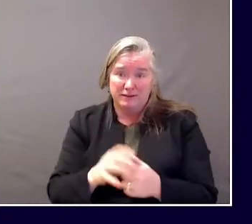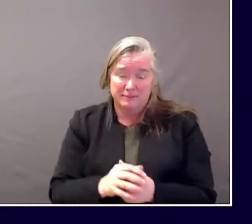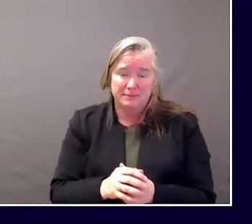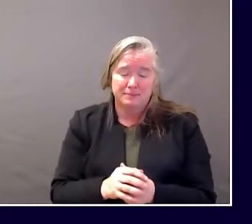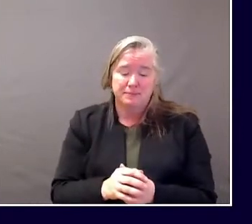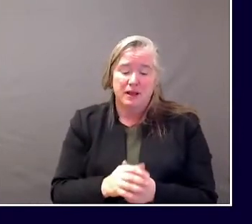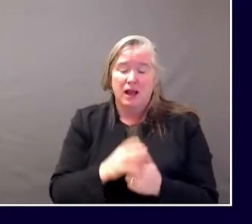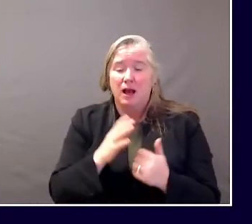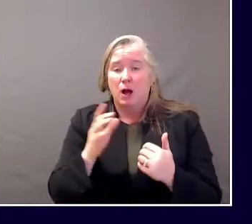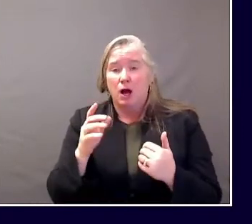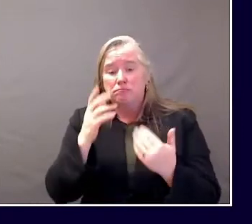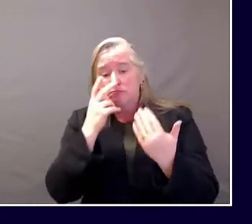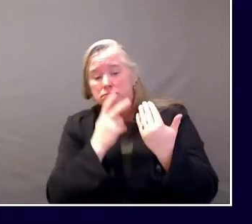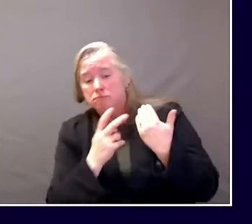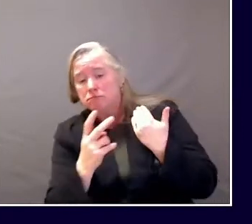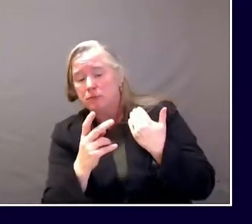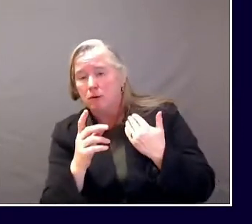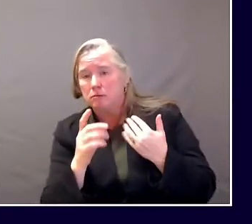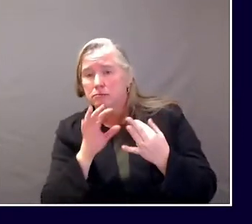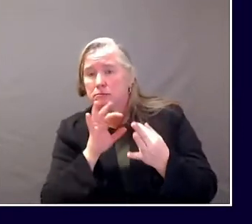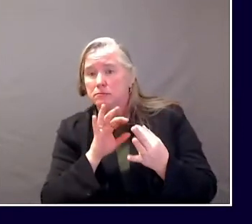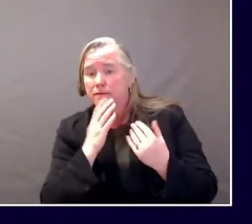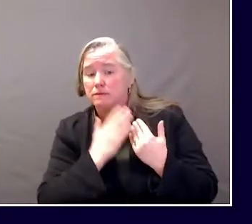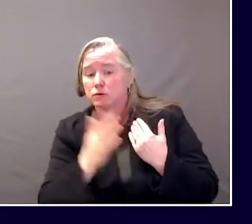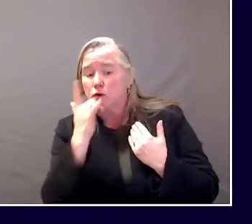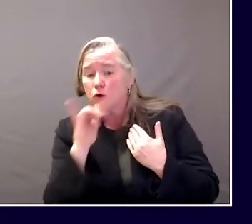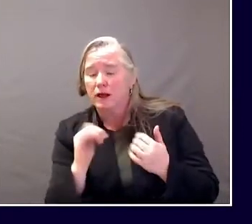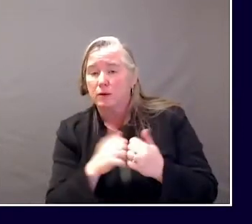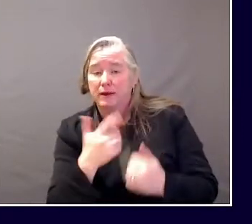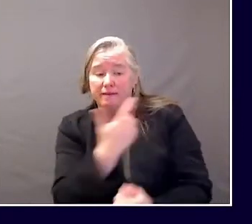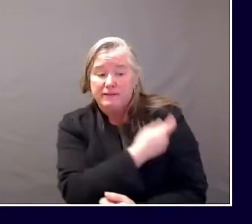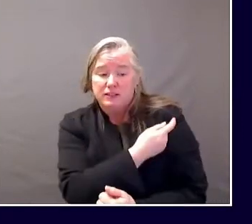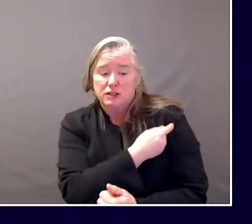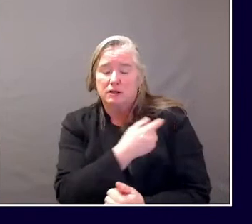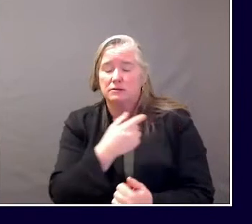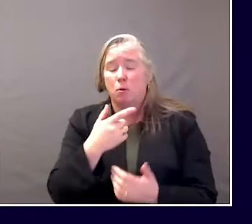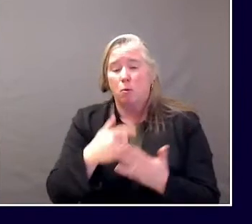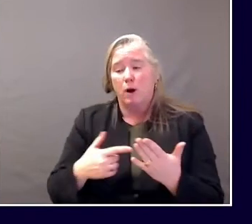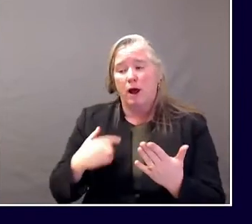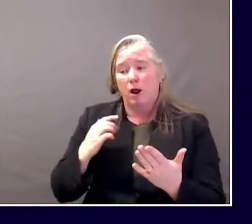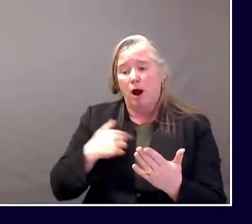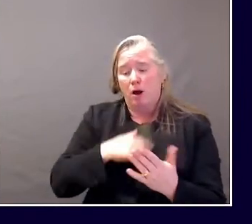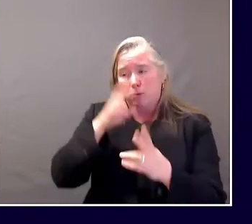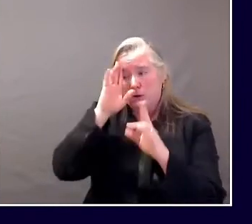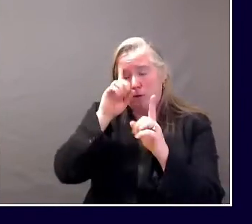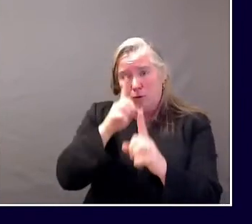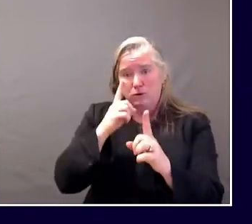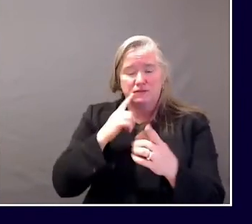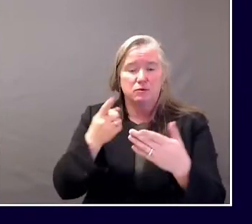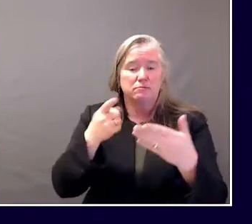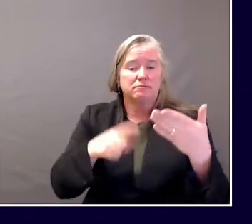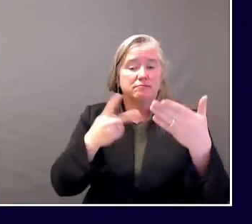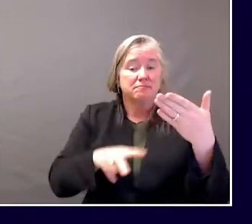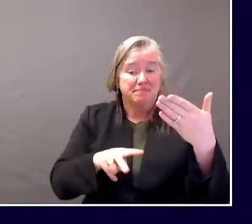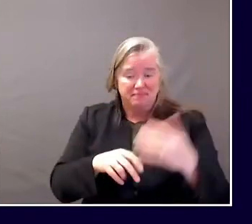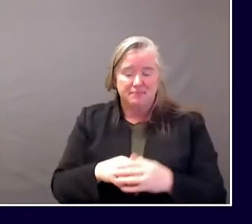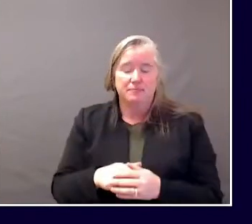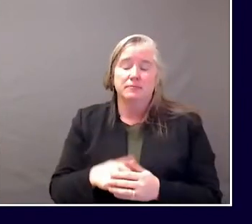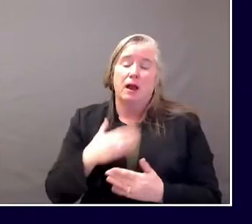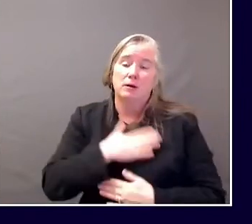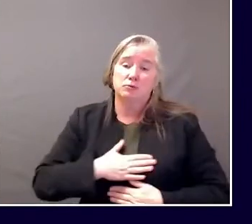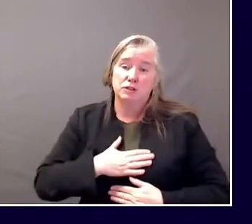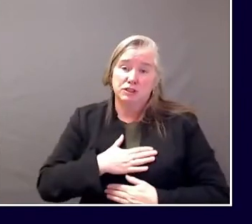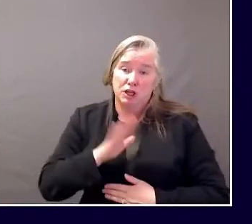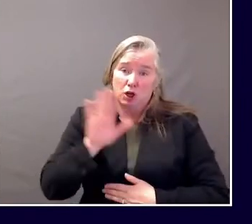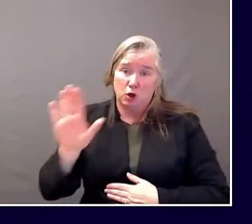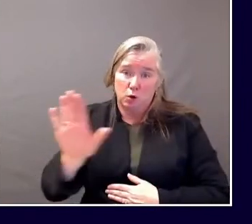to be going with respect to vaccines, and what we're hoping to accomplish in the coming couple of weeks. I appreciate everyone continuing all of